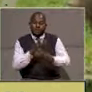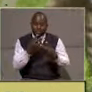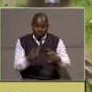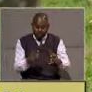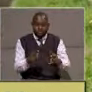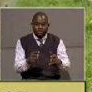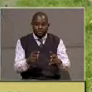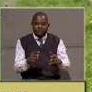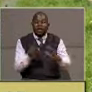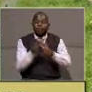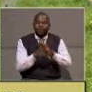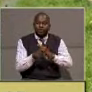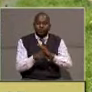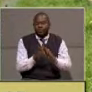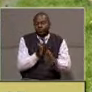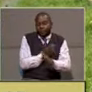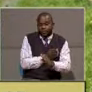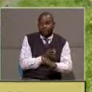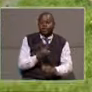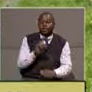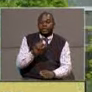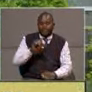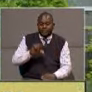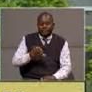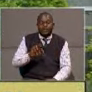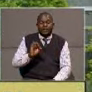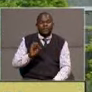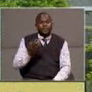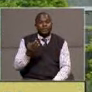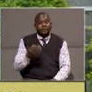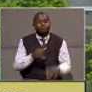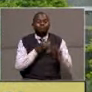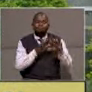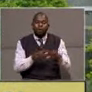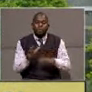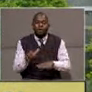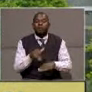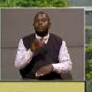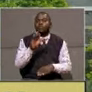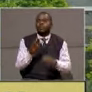the principal had mentioned, in 1983, and it has suffered a lot.